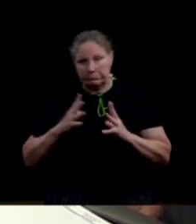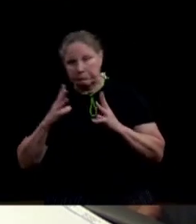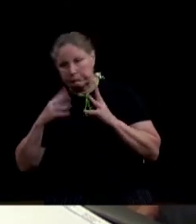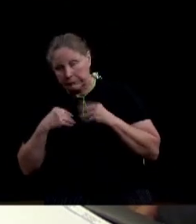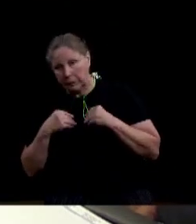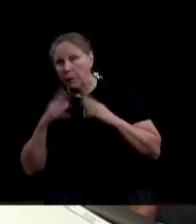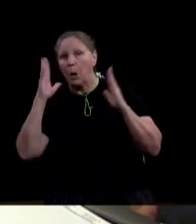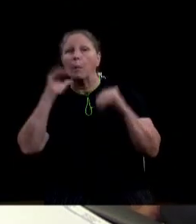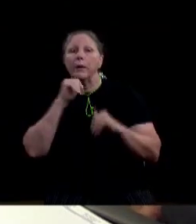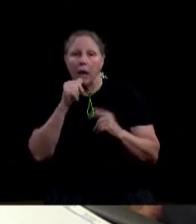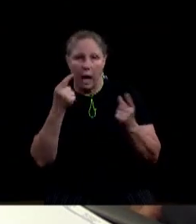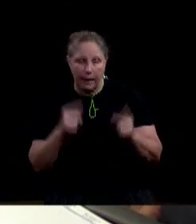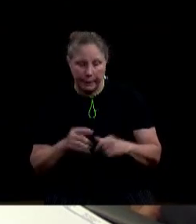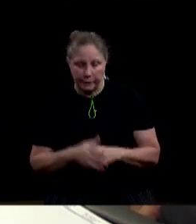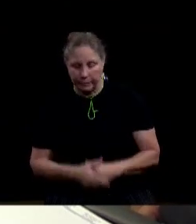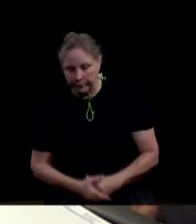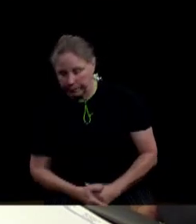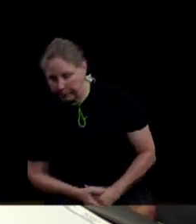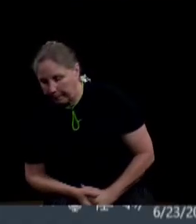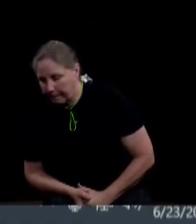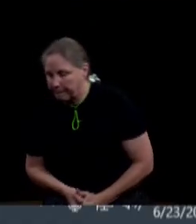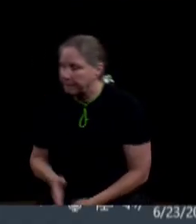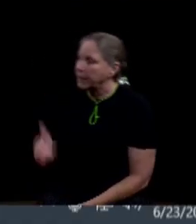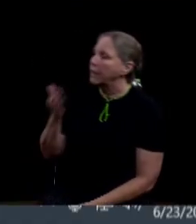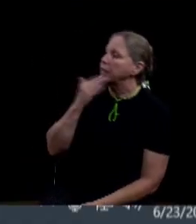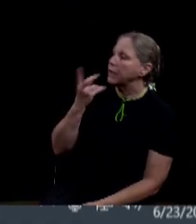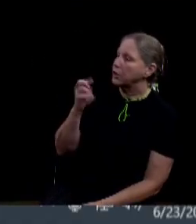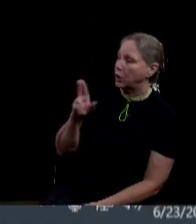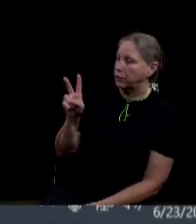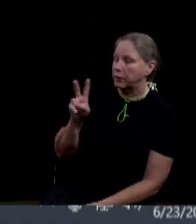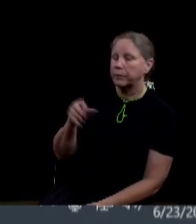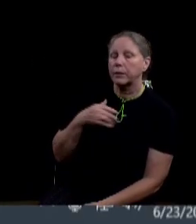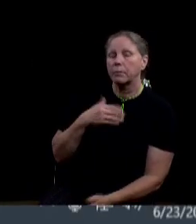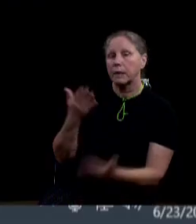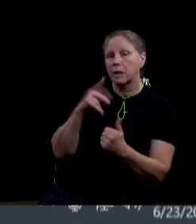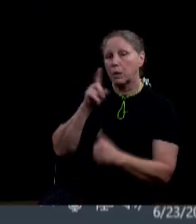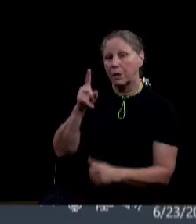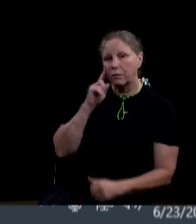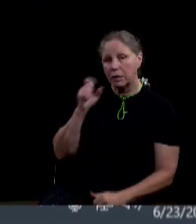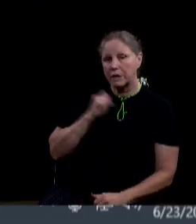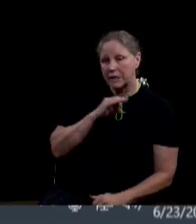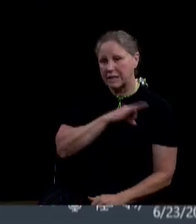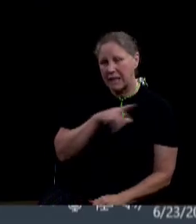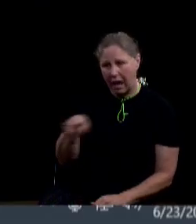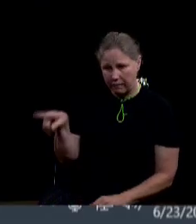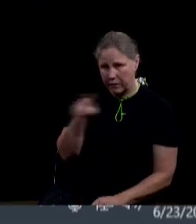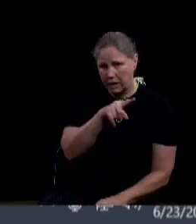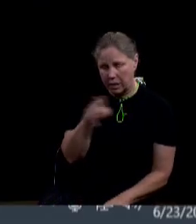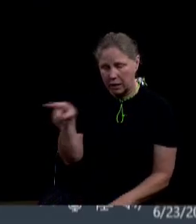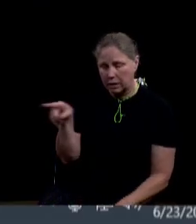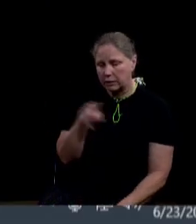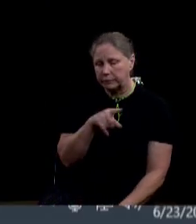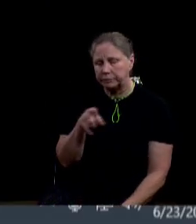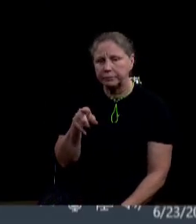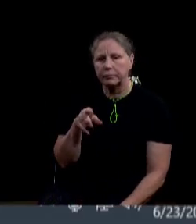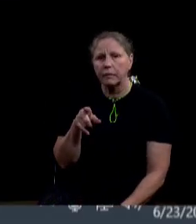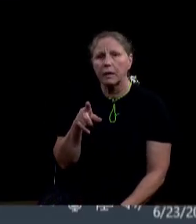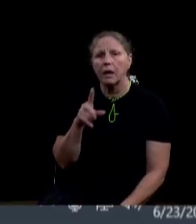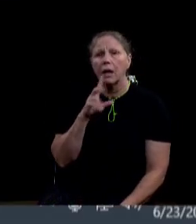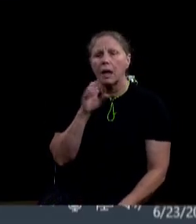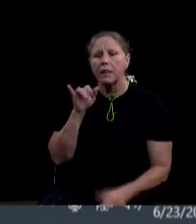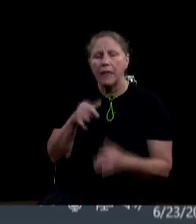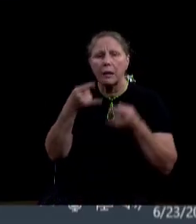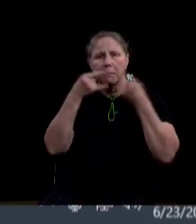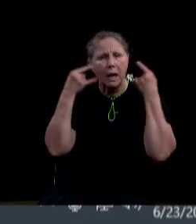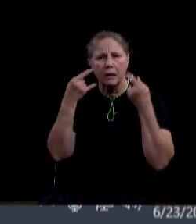Thank you, Dr. Werner. My next question is for staff, and it goes to the enforcement of this. There's been a lot of confusion in the